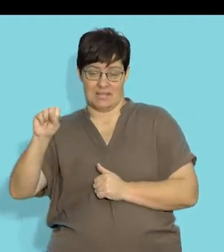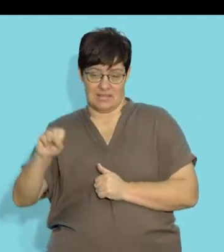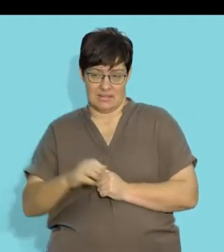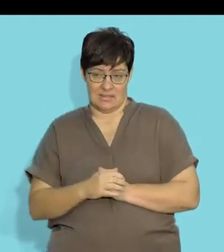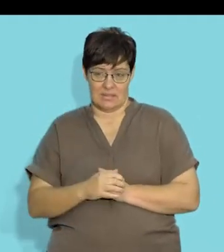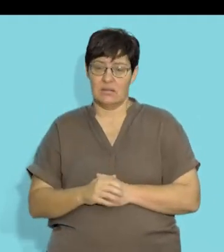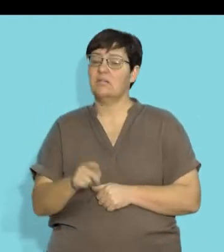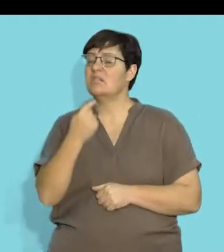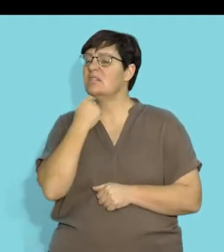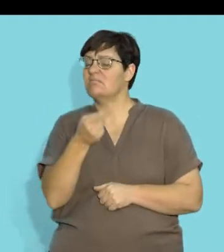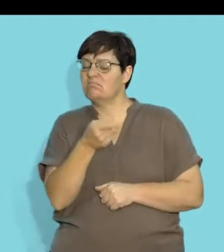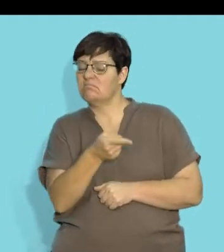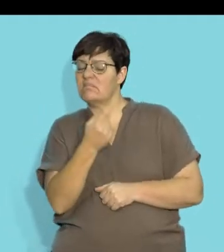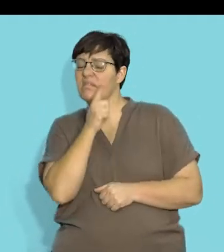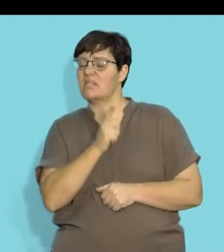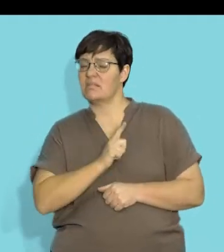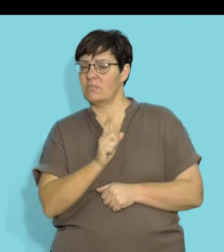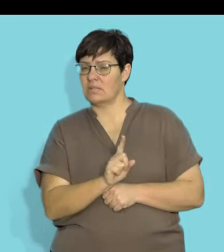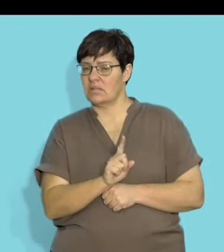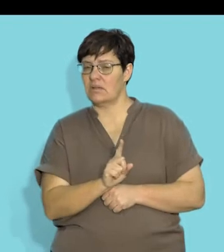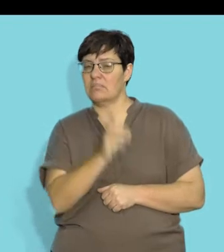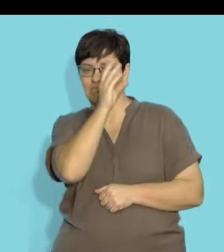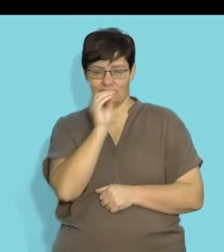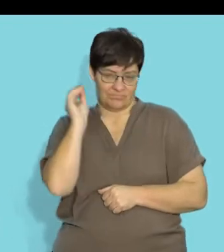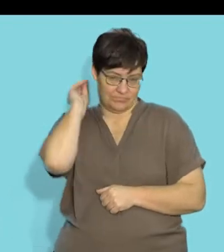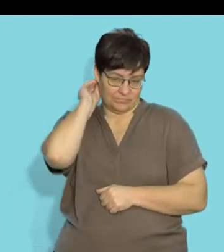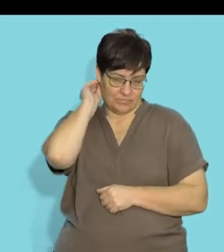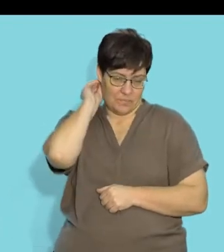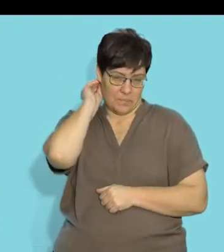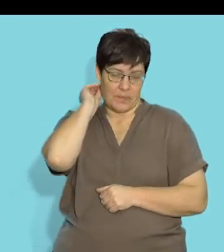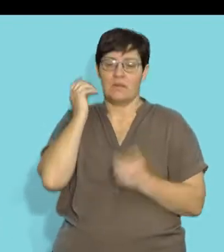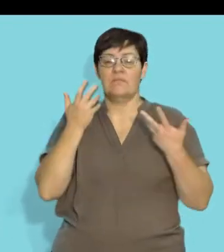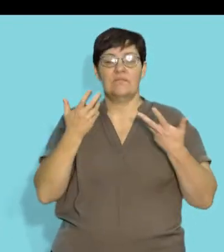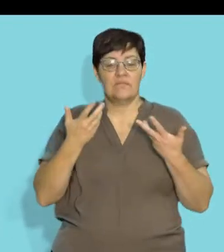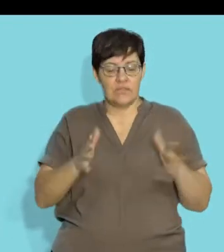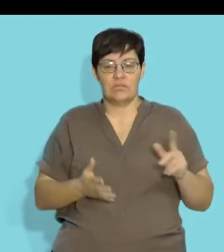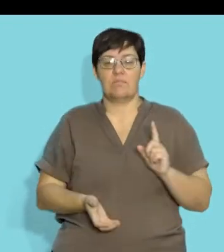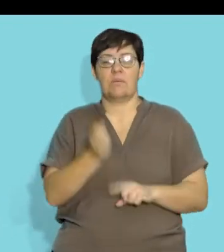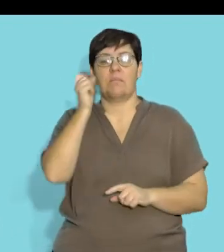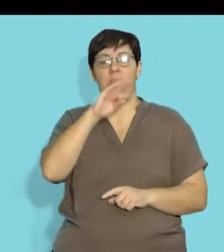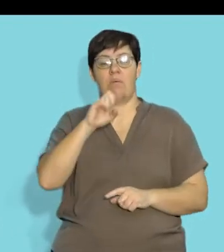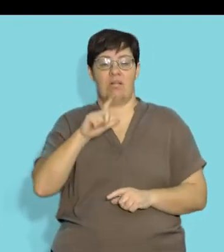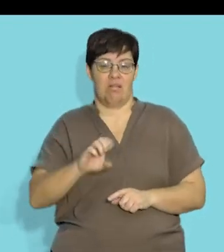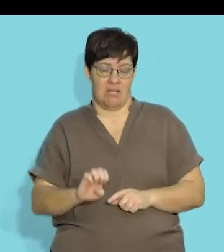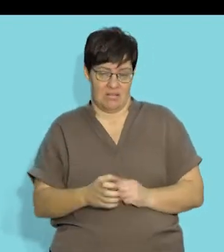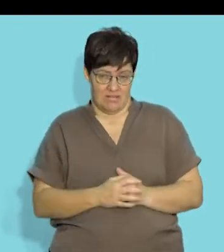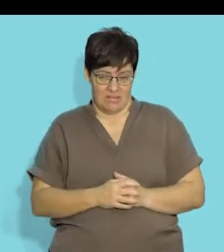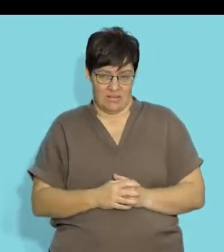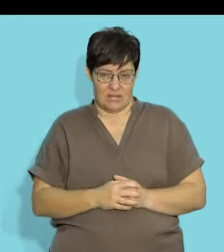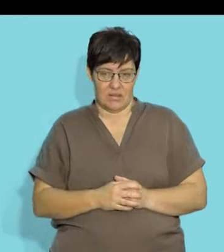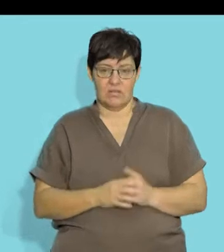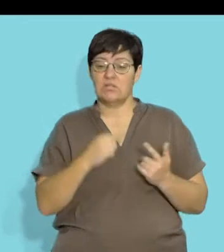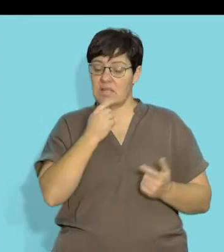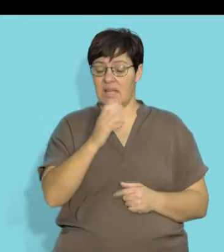formula, what it essentially does, it takes into account the fact that we would already have determined the moles. So we would say